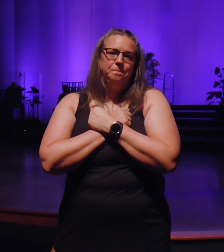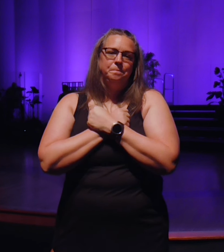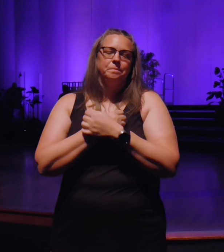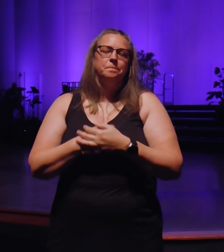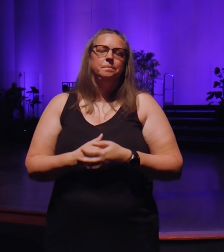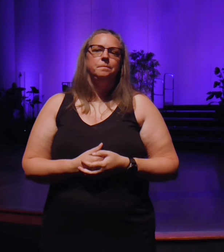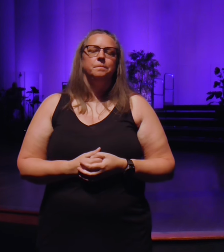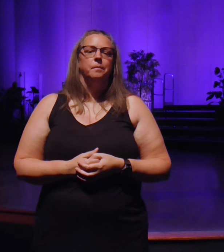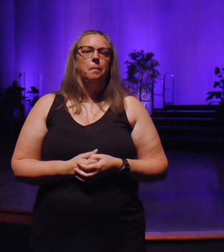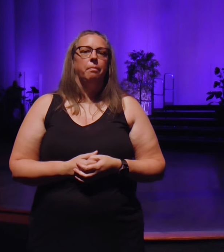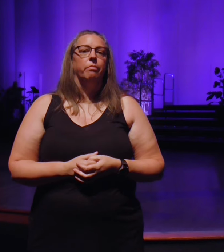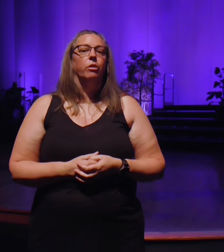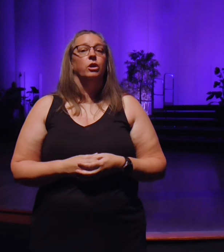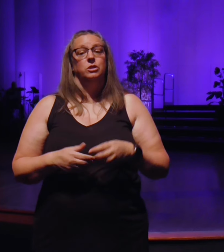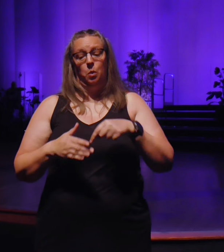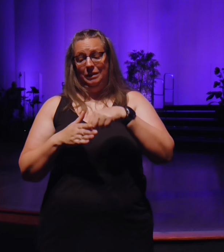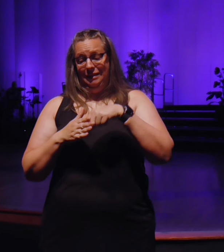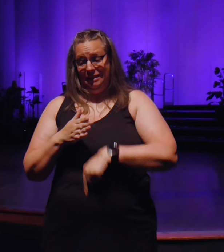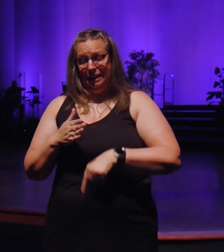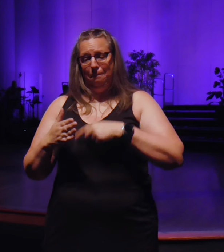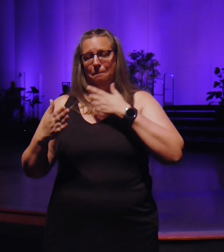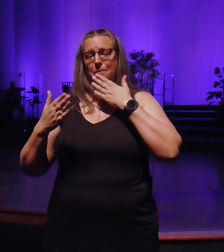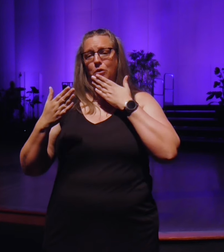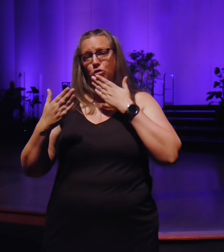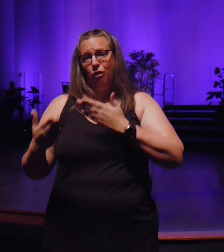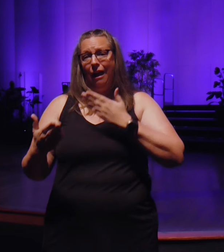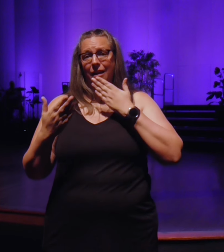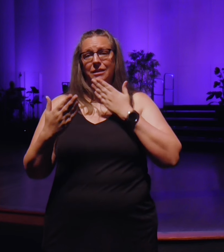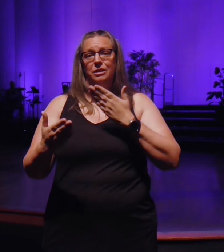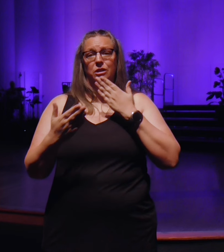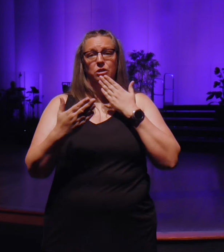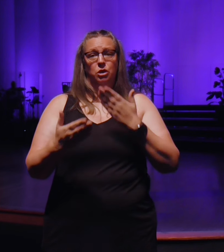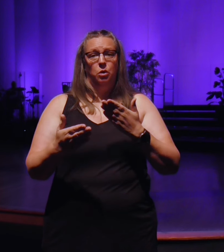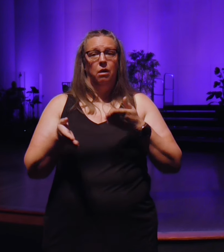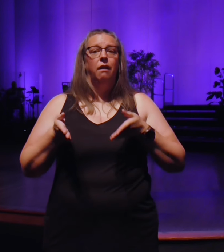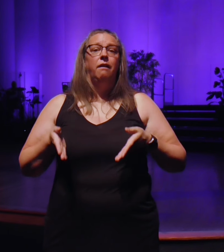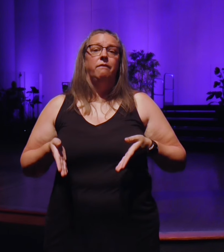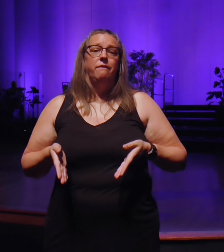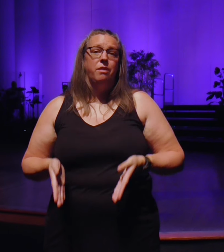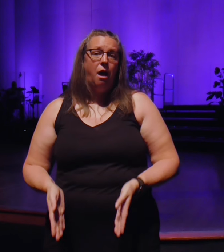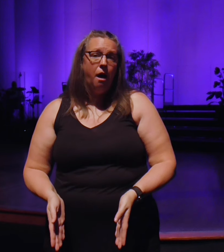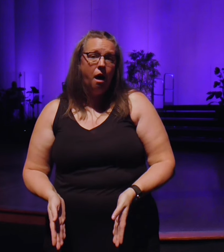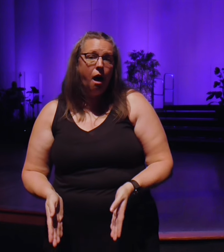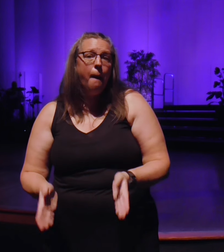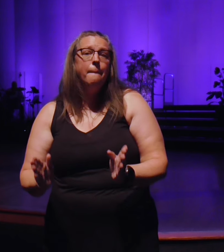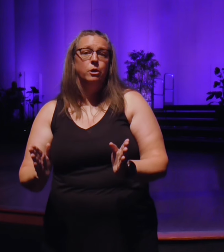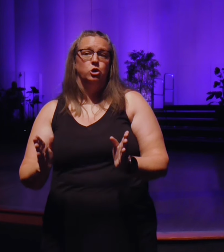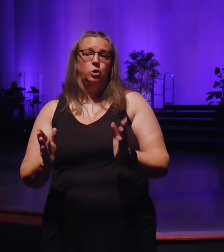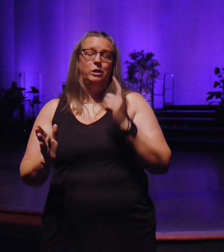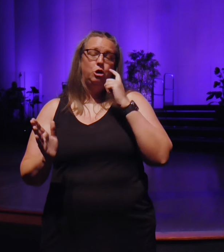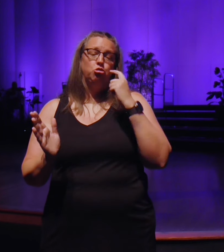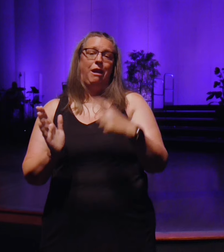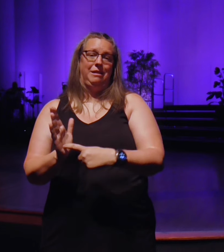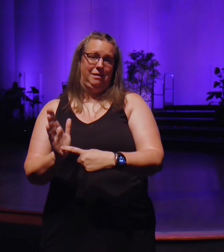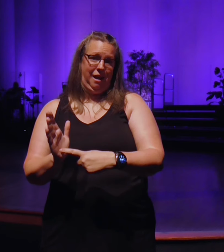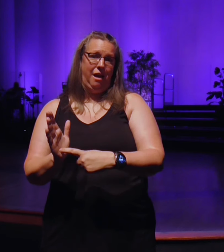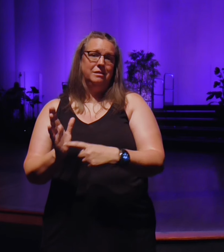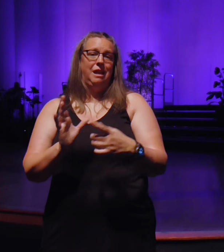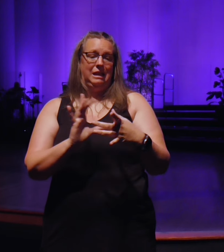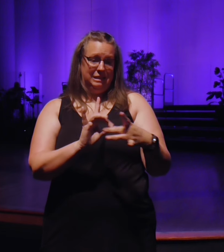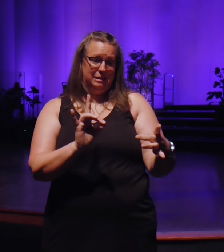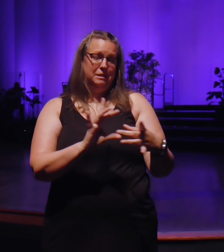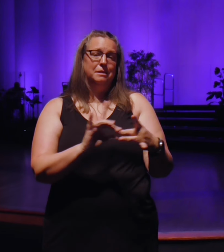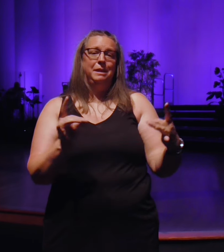It is of deep gratitude for the opportunity to recognize this truth and speak these